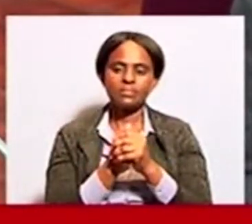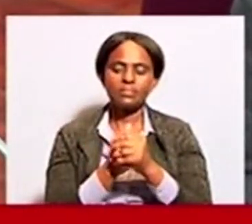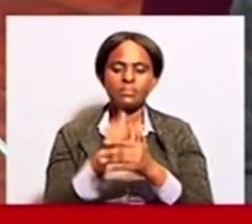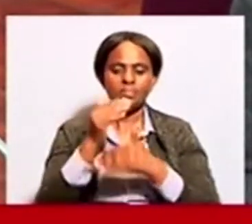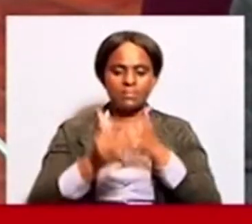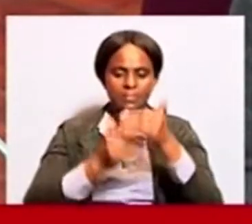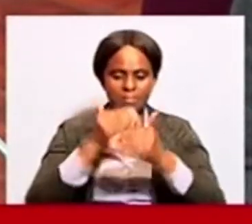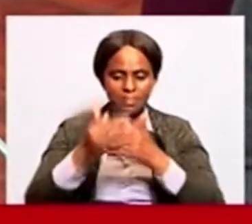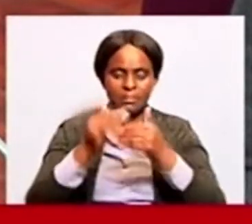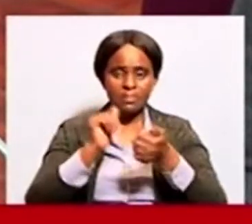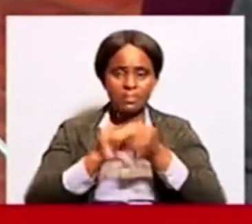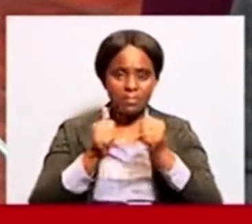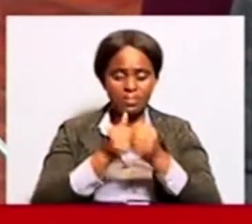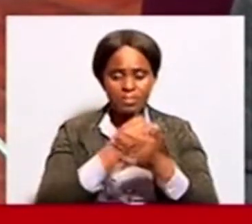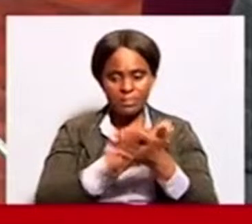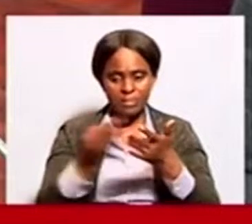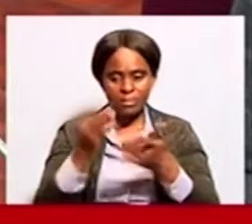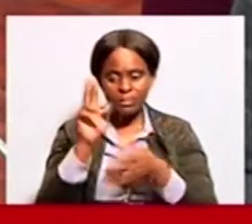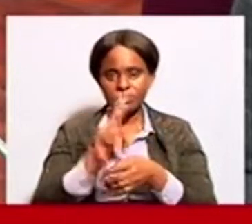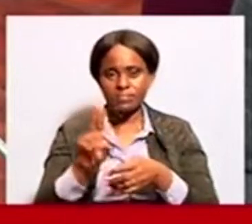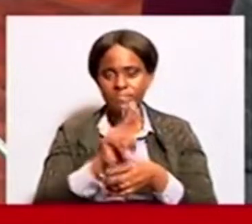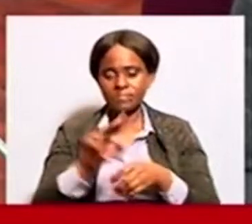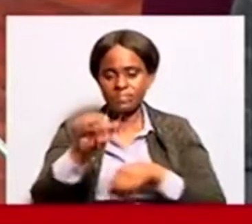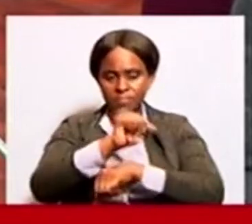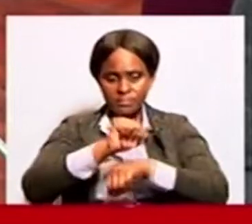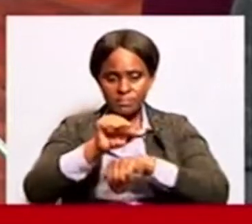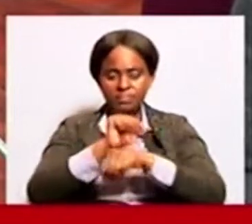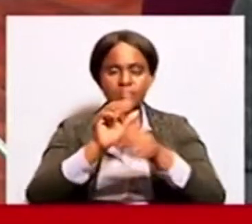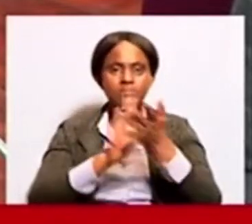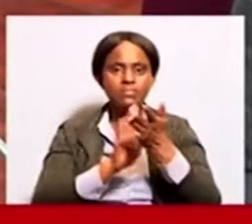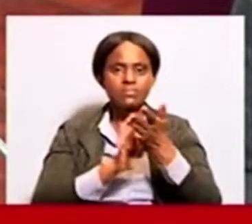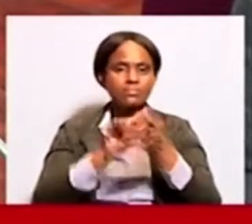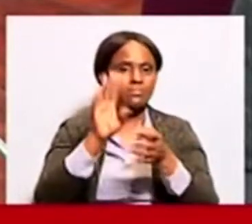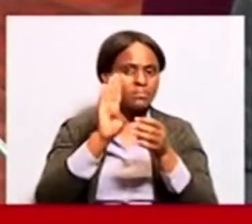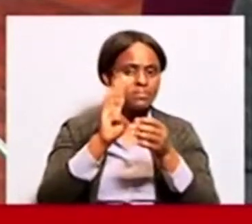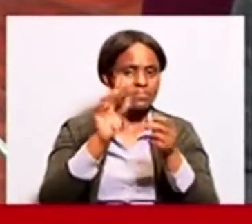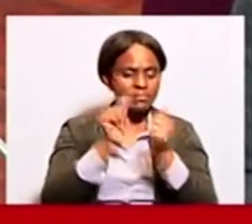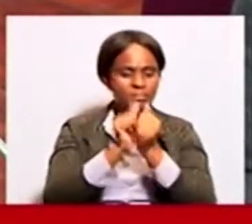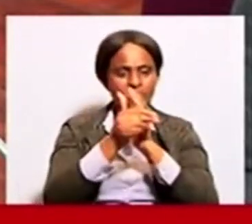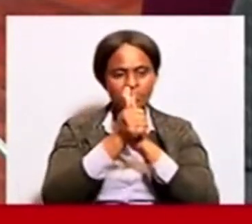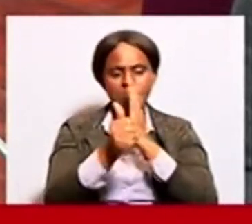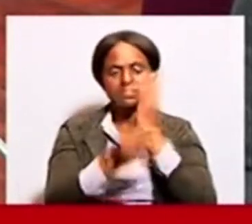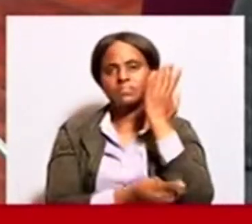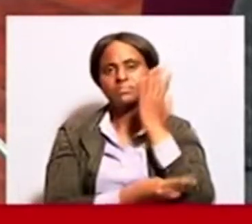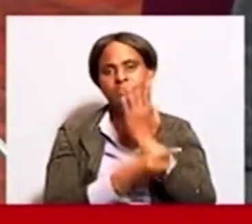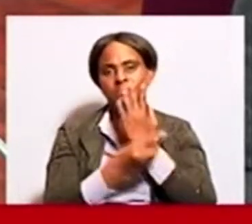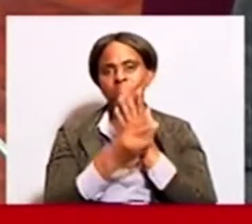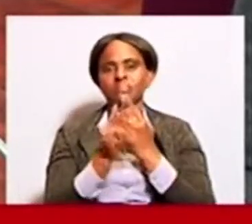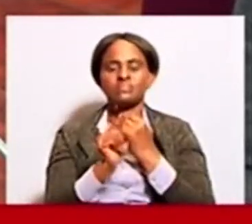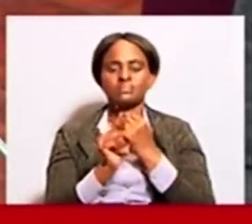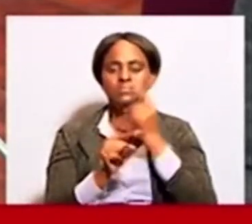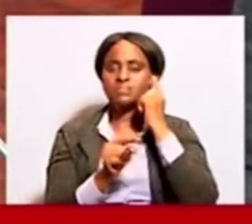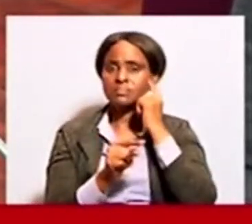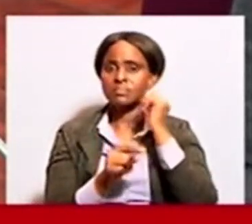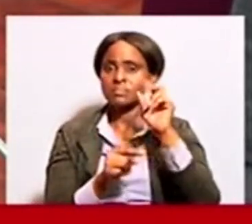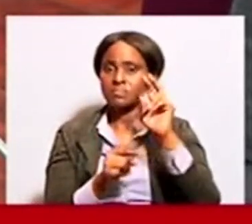Next query, Chair, is failure to spend on secondary school bursary and skills development,